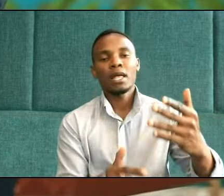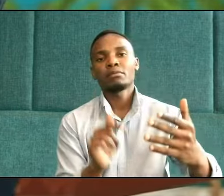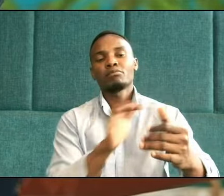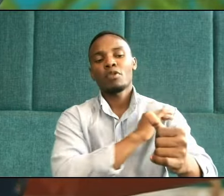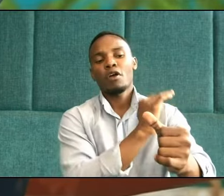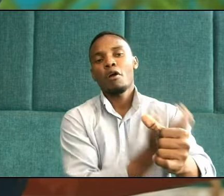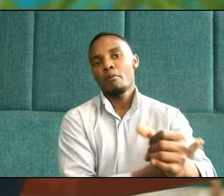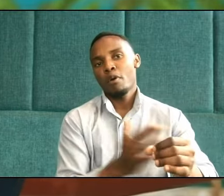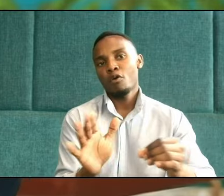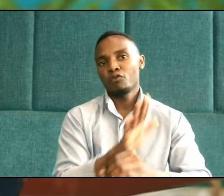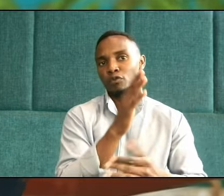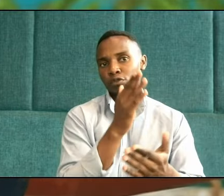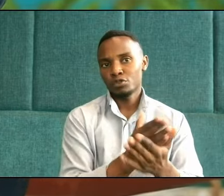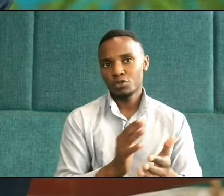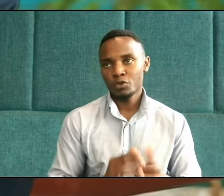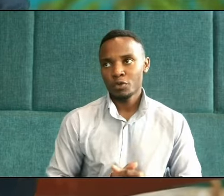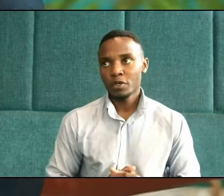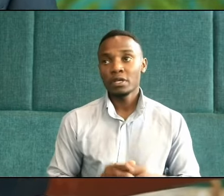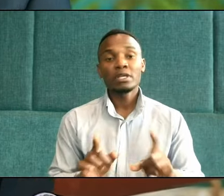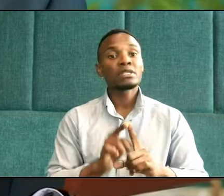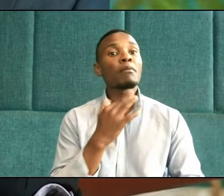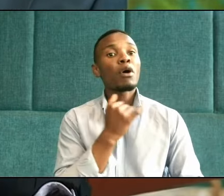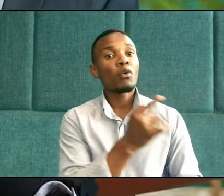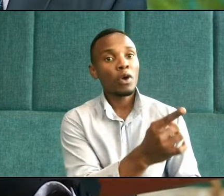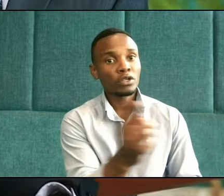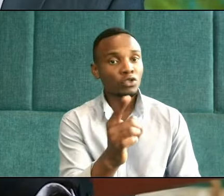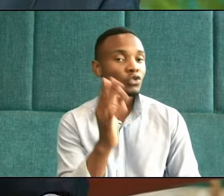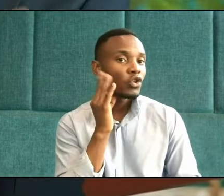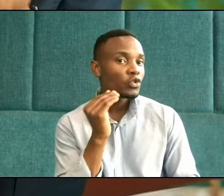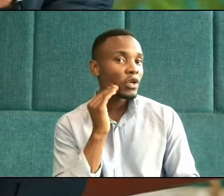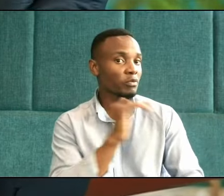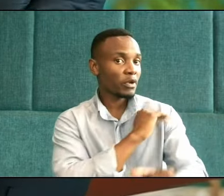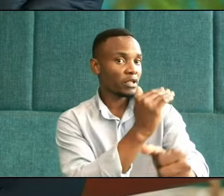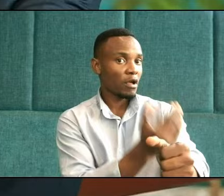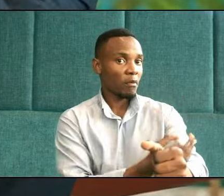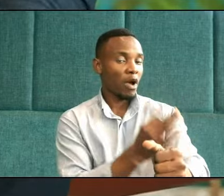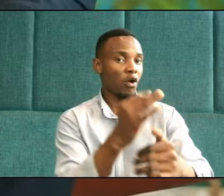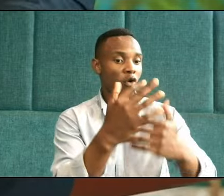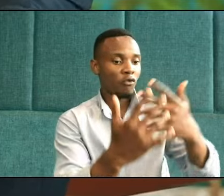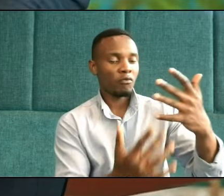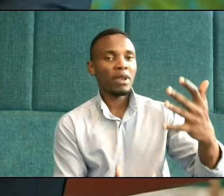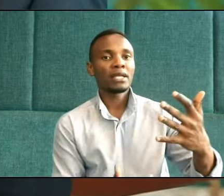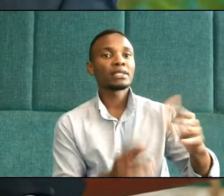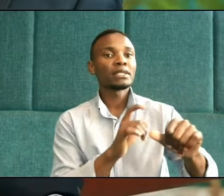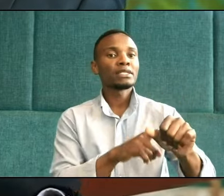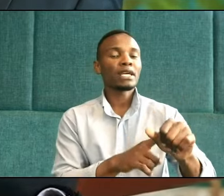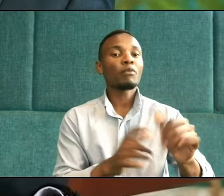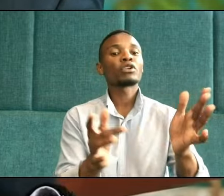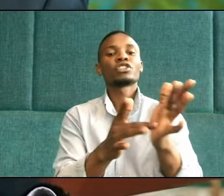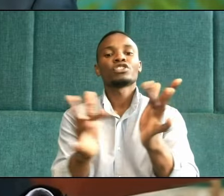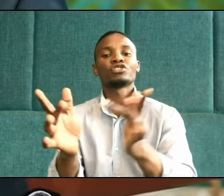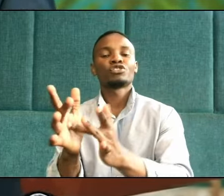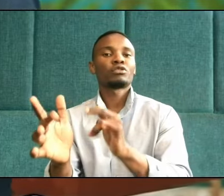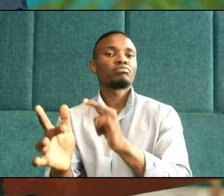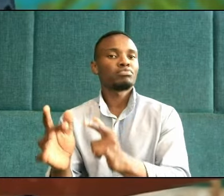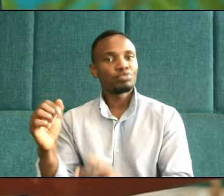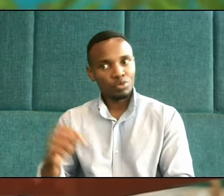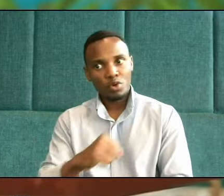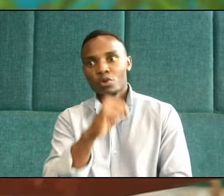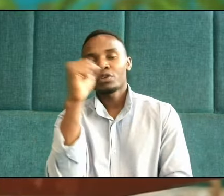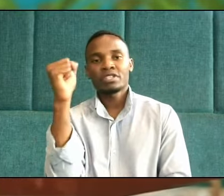And I want you to meet the power of this blood during the time of Christ's resurrection. Many